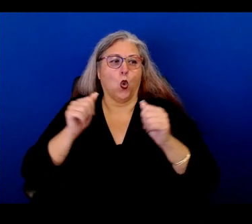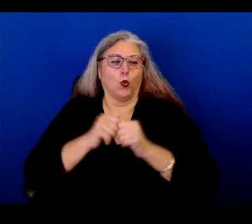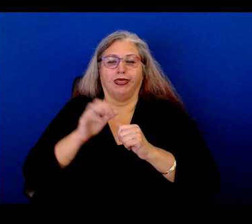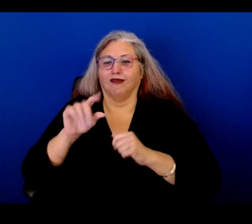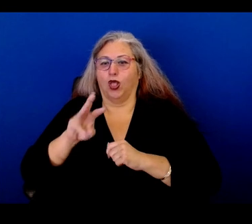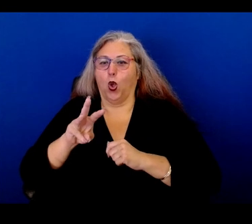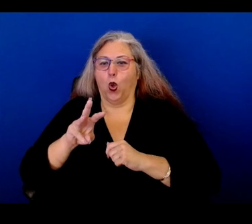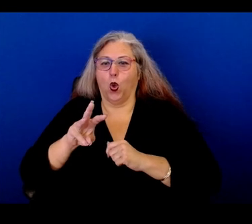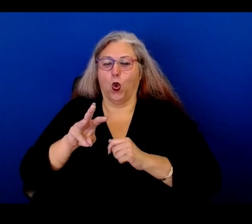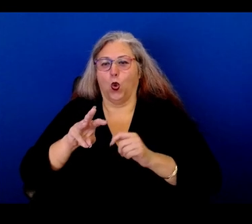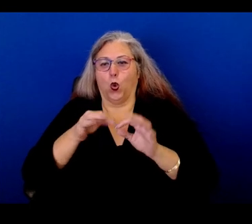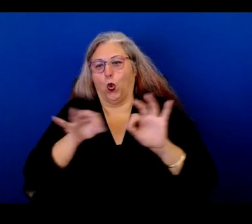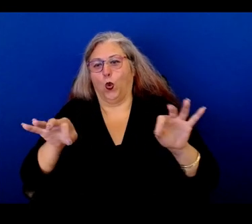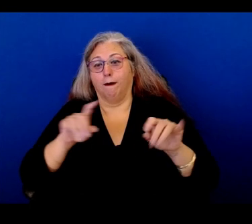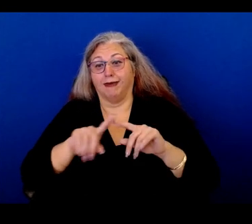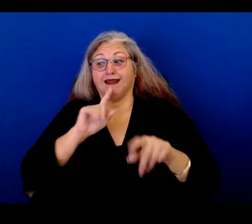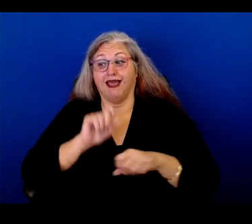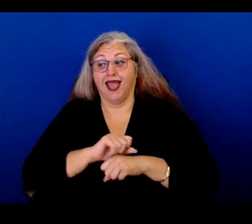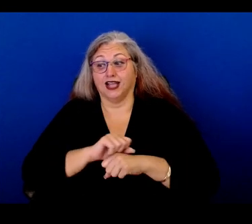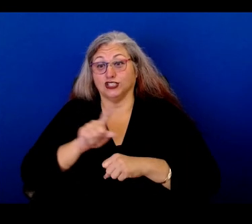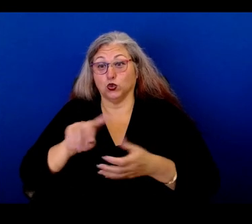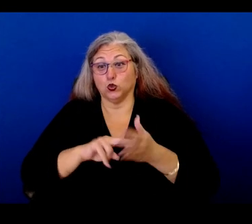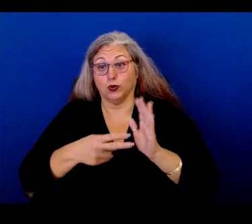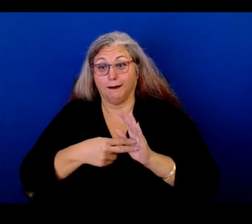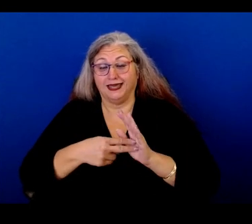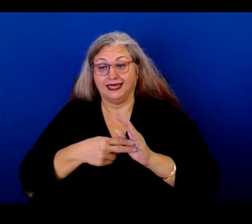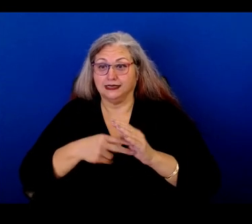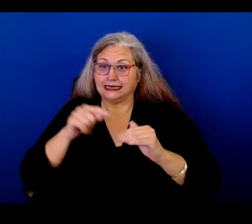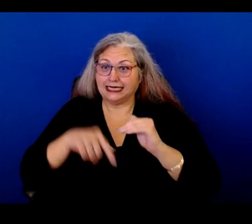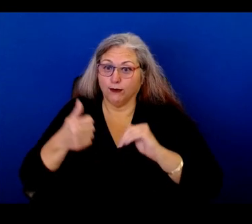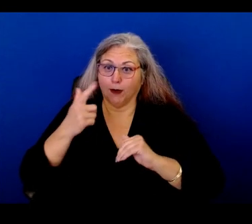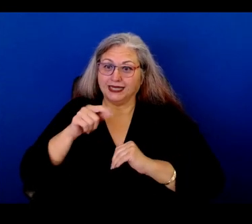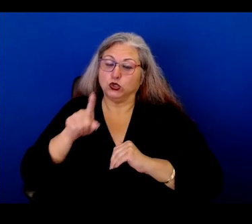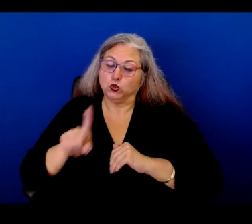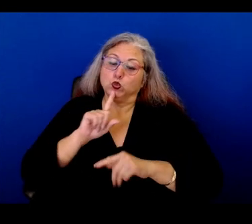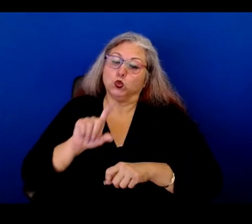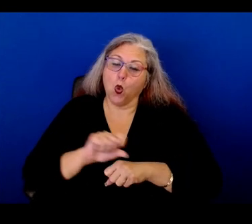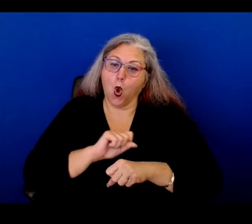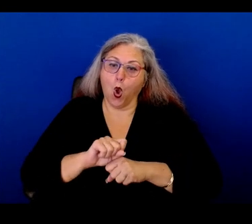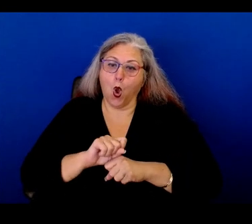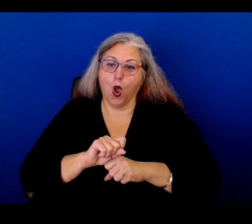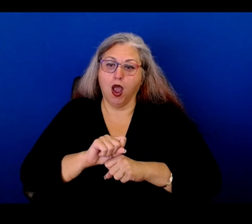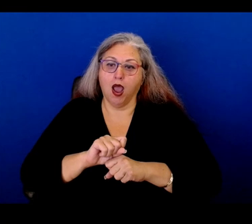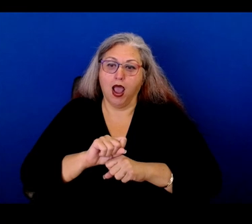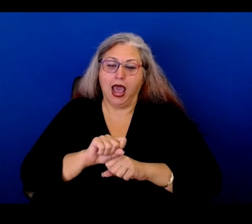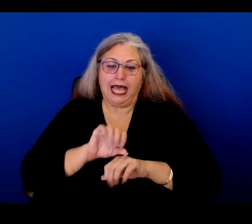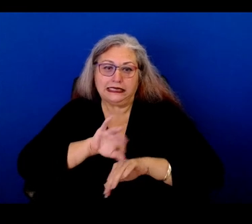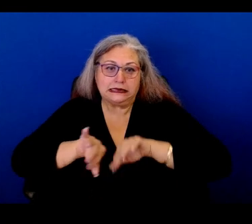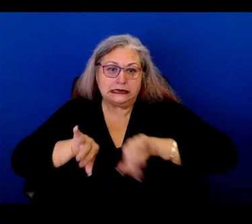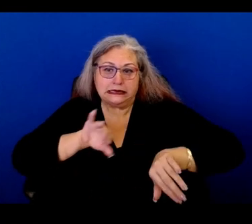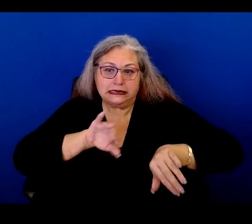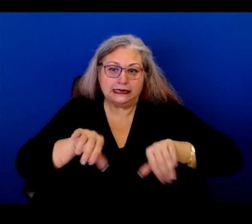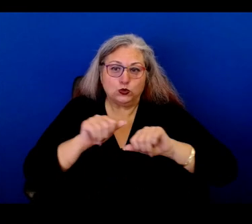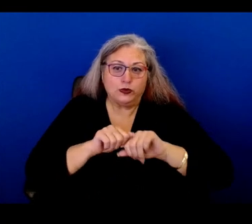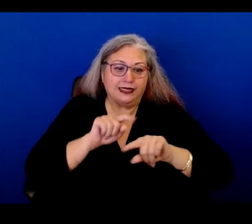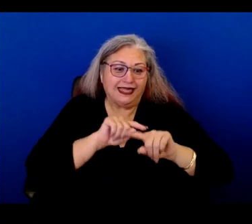a colloquialism. But actually, what you're saying is even deeper than that, because you are combing the